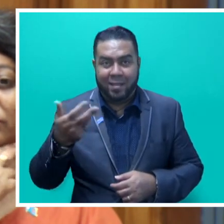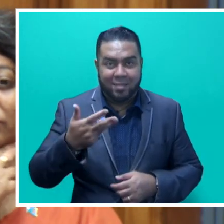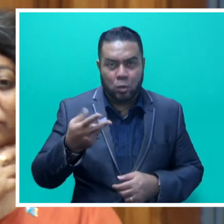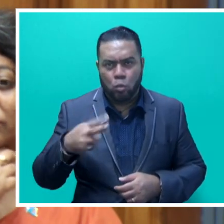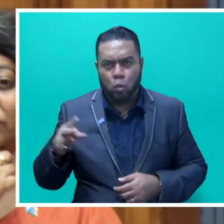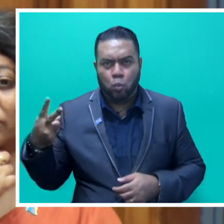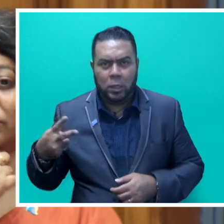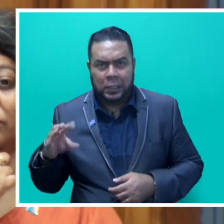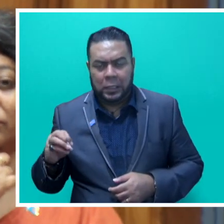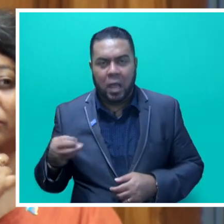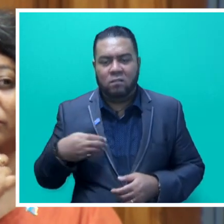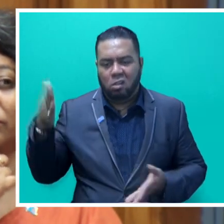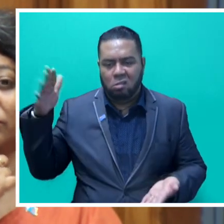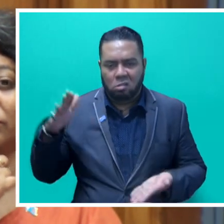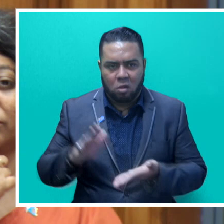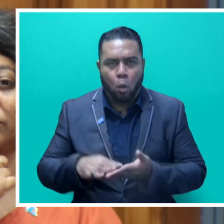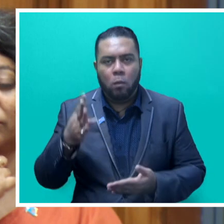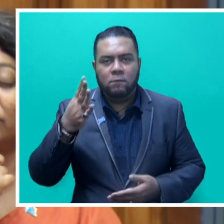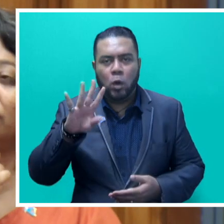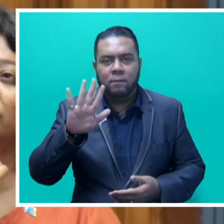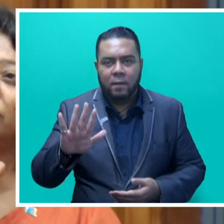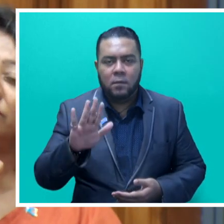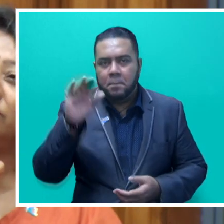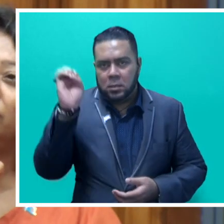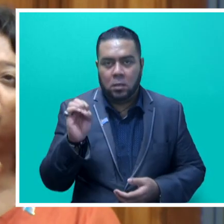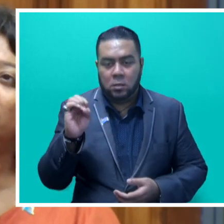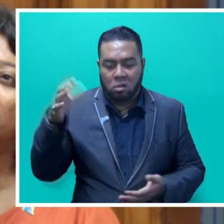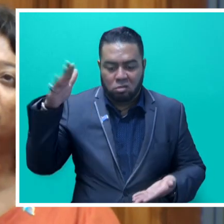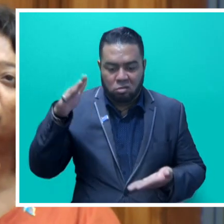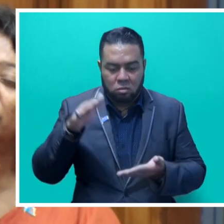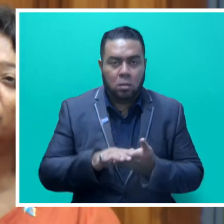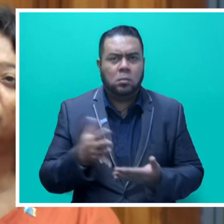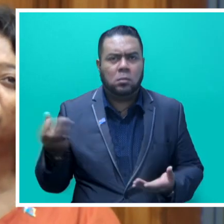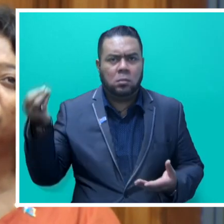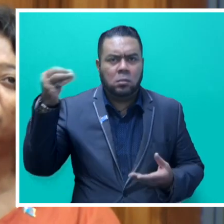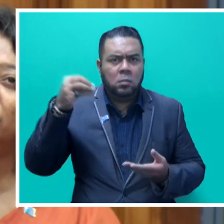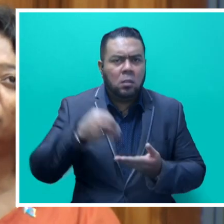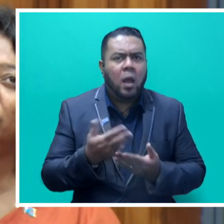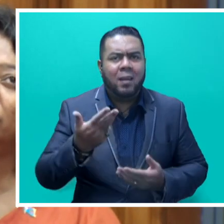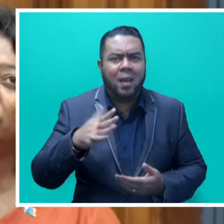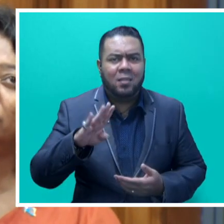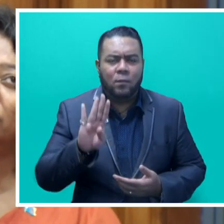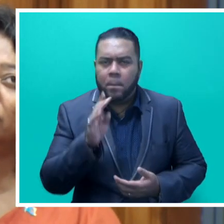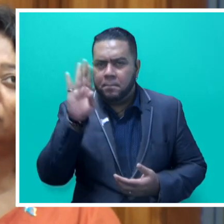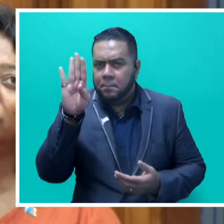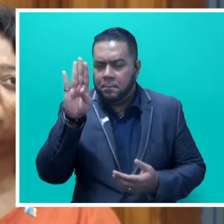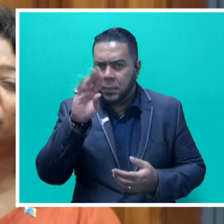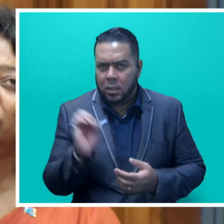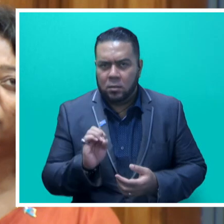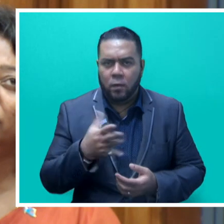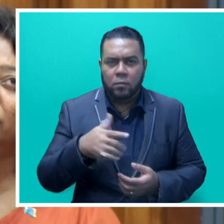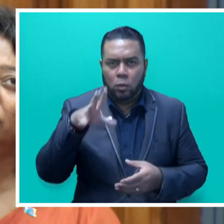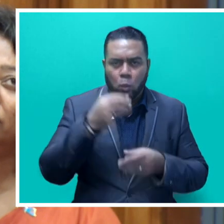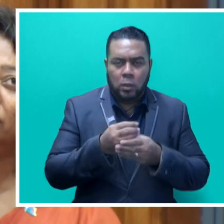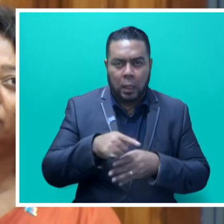2019-2020, this had dropped to 45%. These areas constitute 94% of the total land area, and